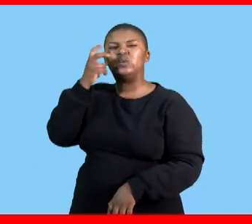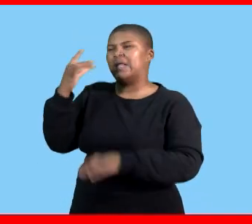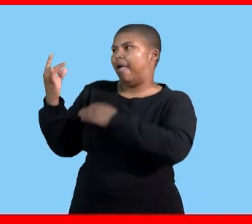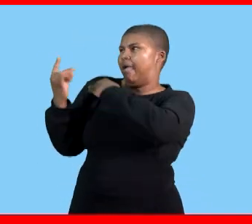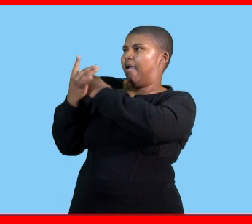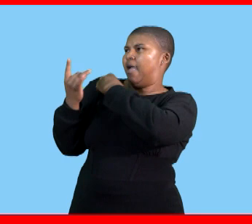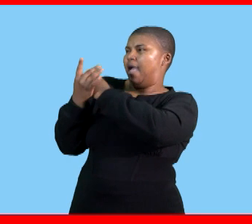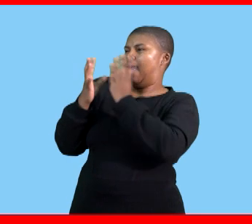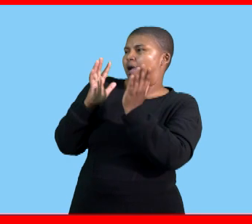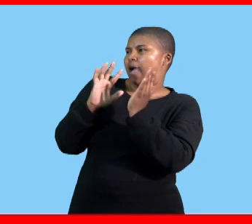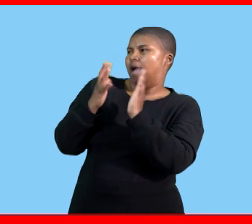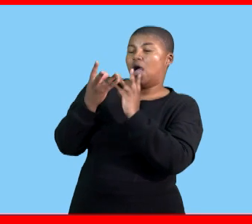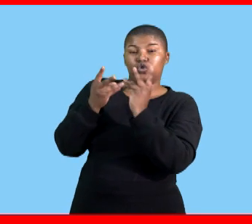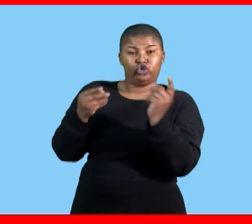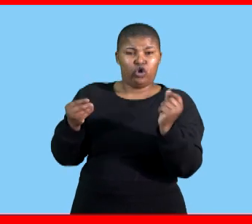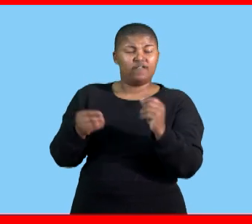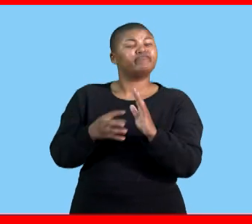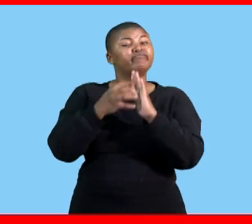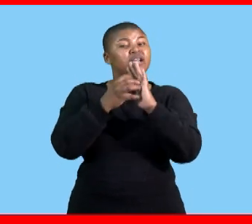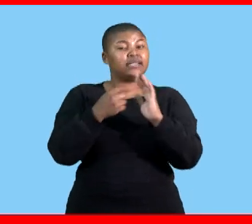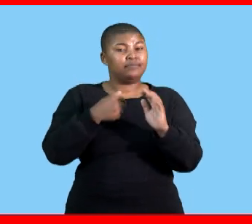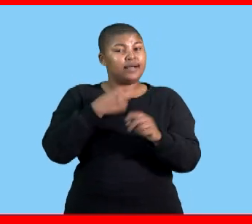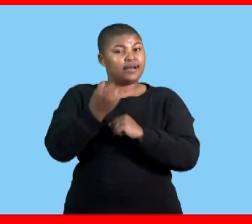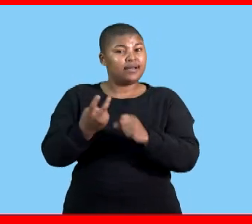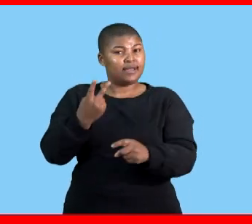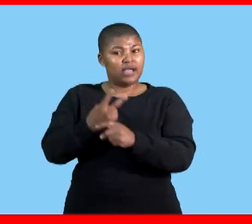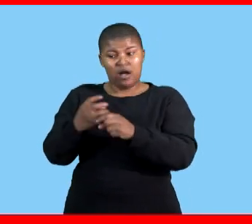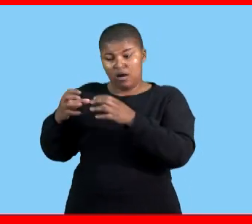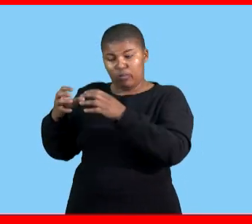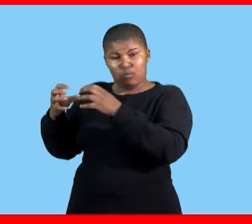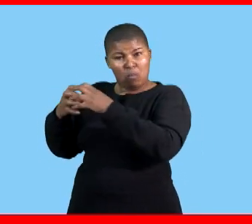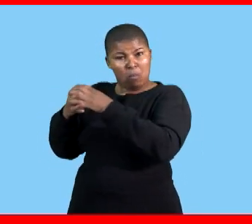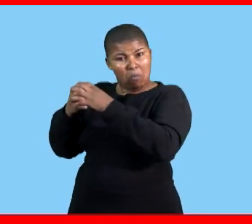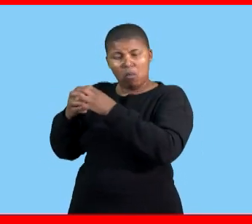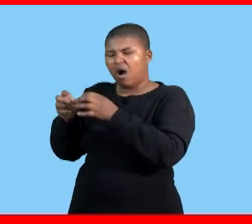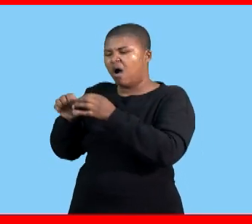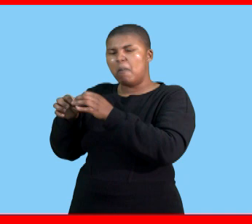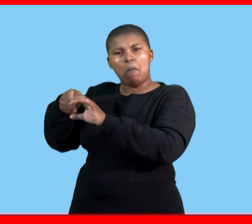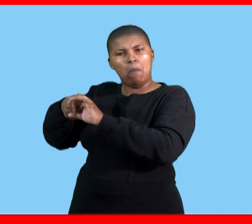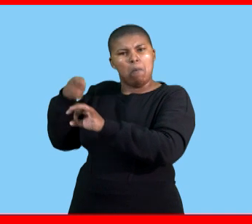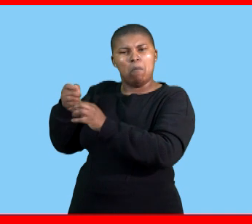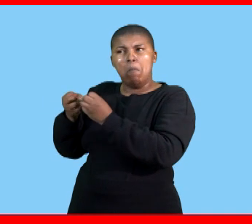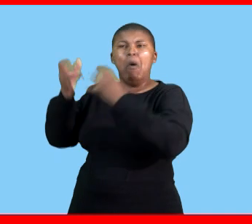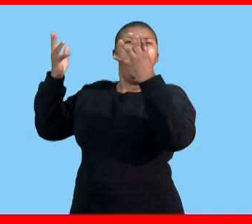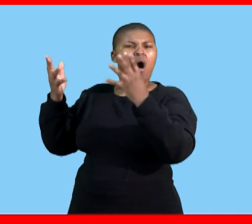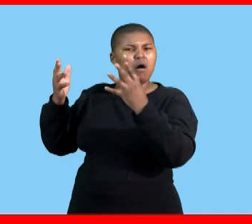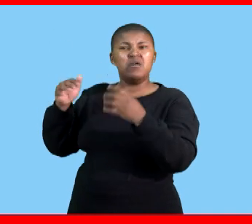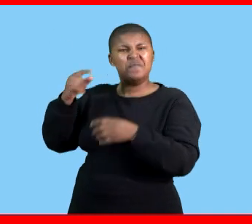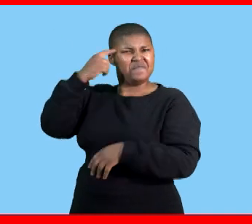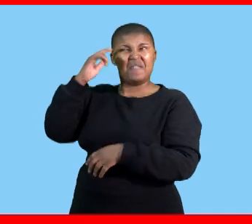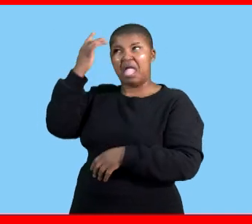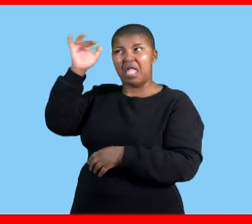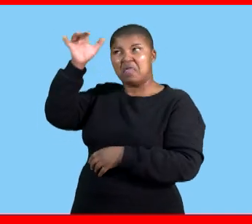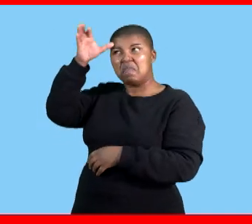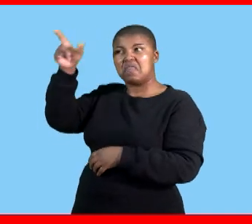is a bomb that is exploding, what do you think an expert will be able to help us to do? They will